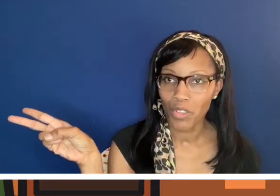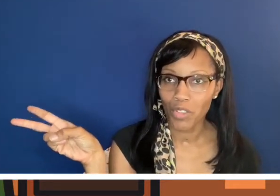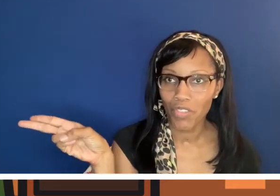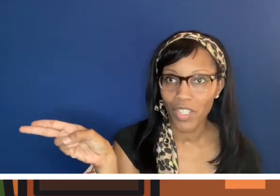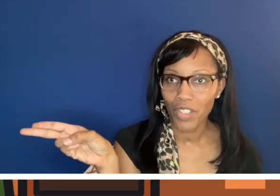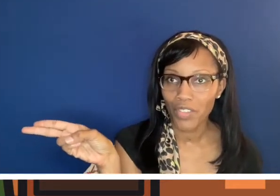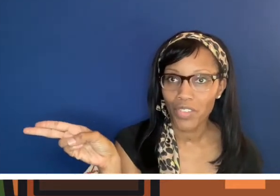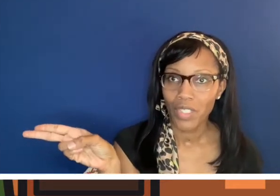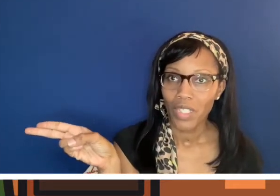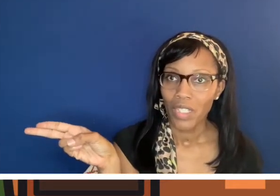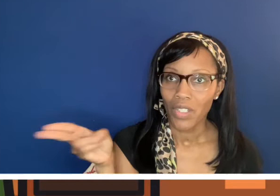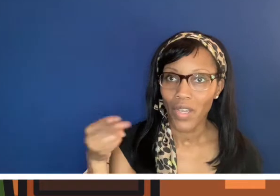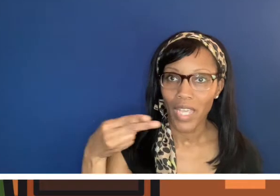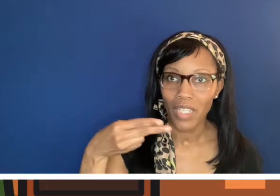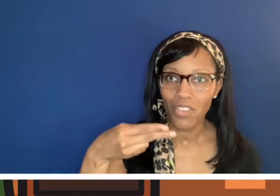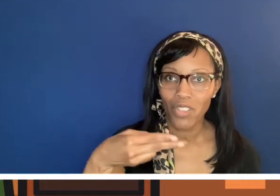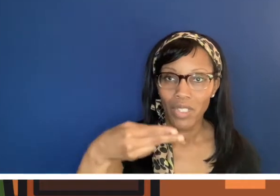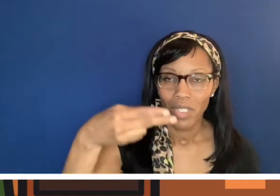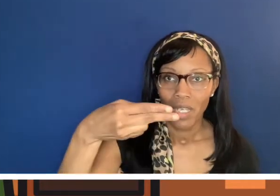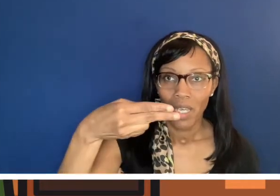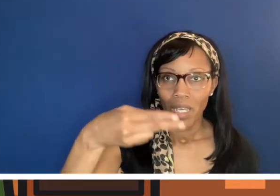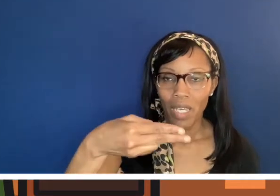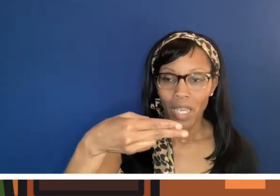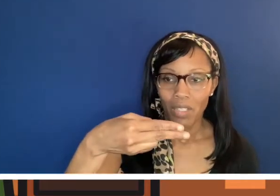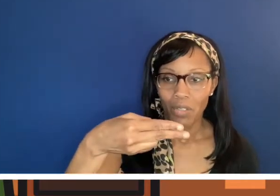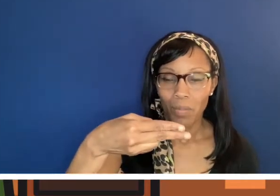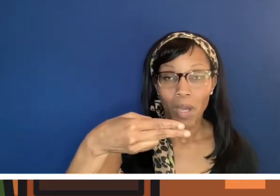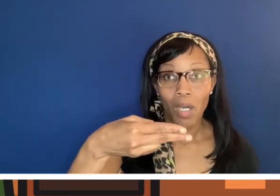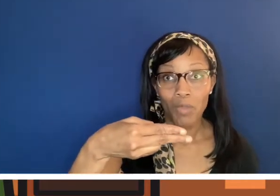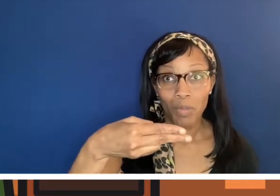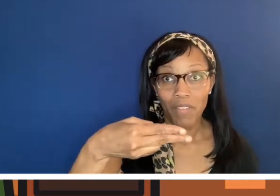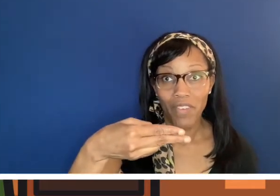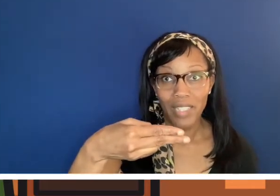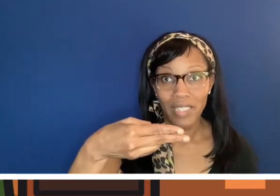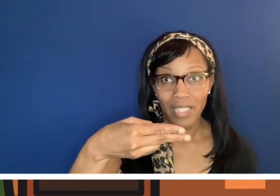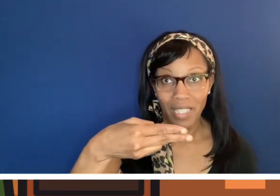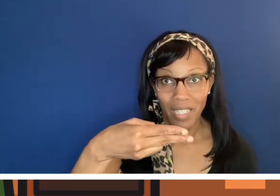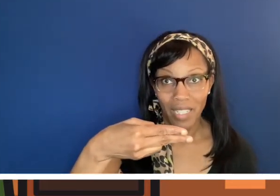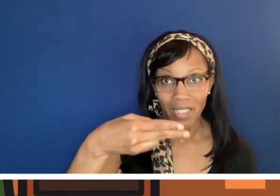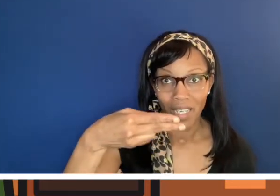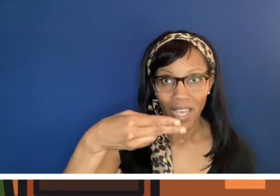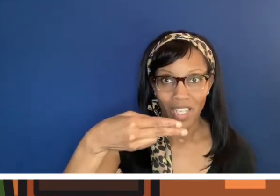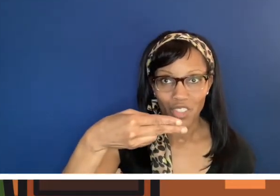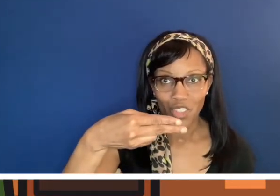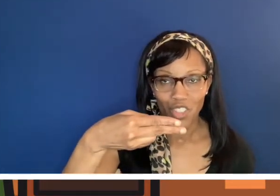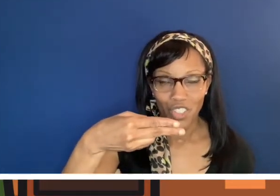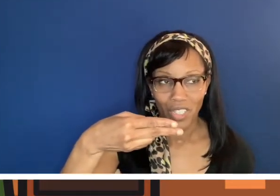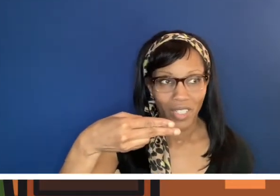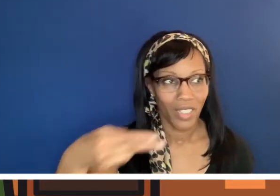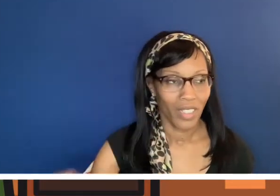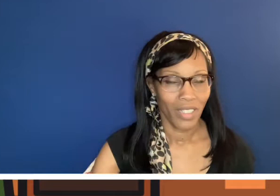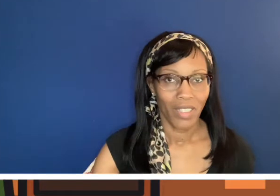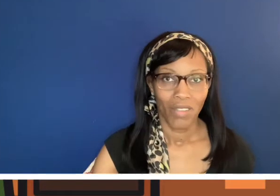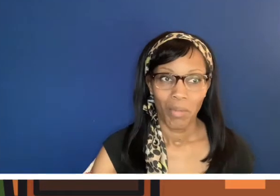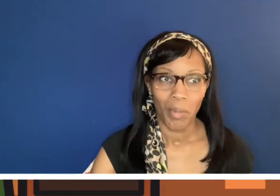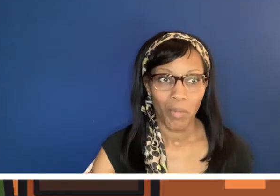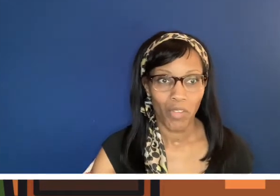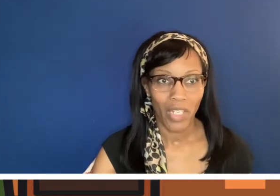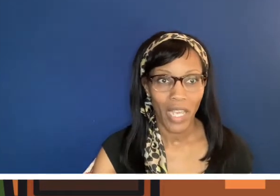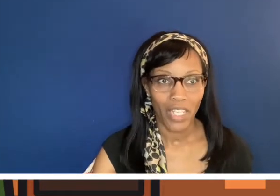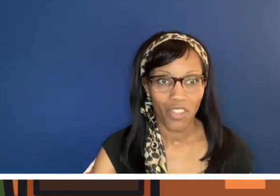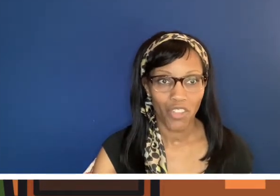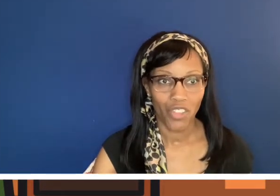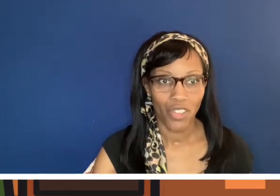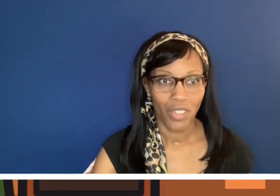on your 2 fingers, go H, and your palm should be facing in. H. Remember